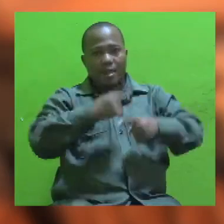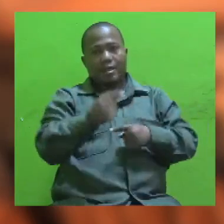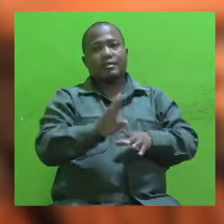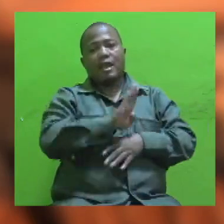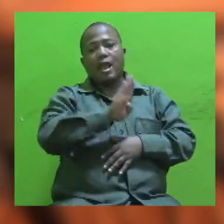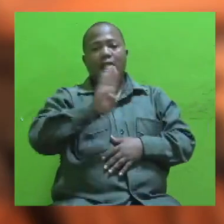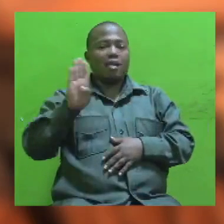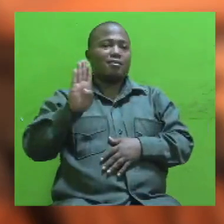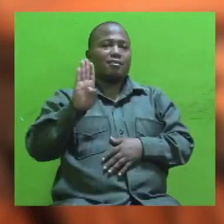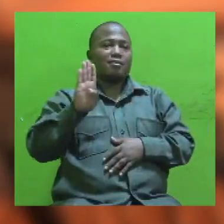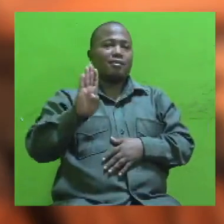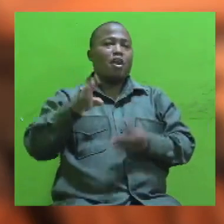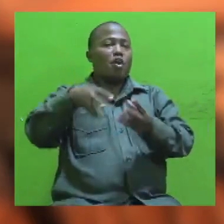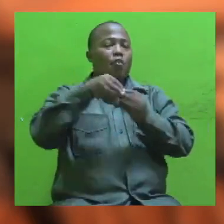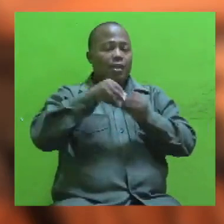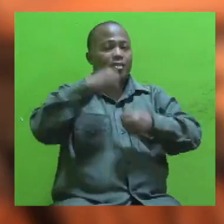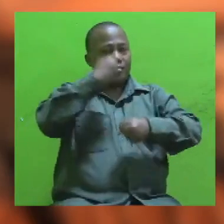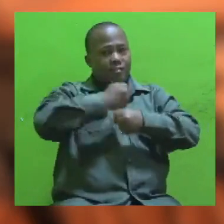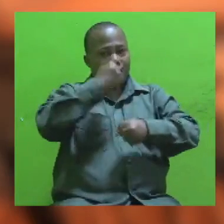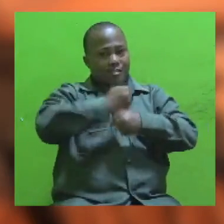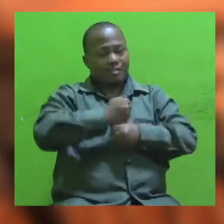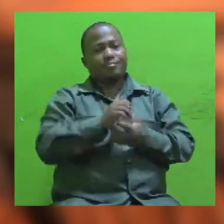and also council and its function.